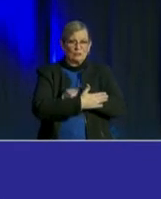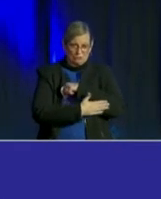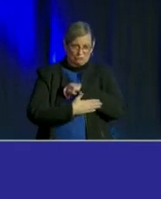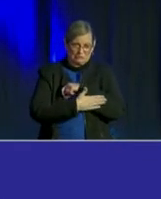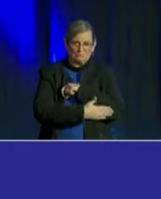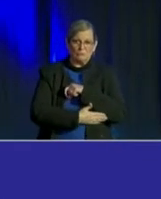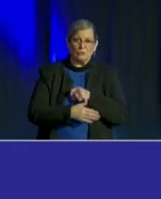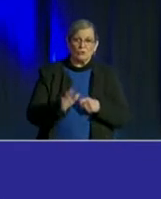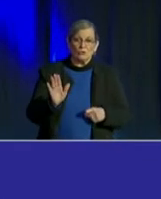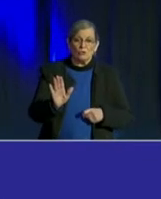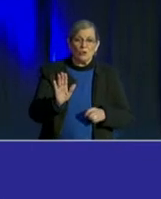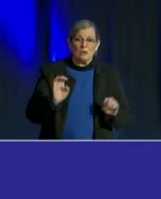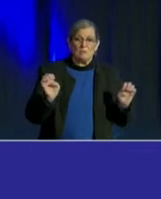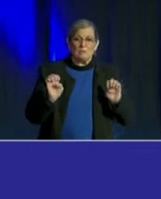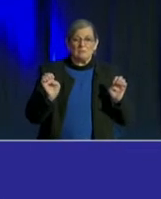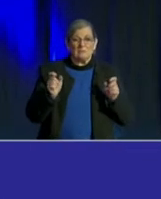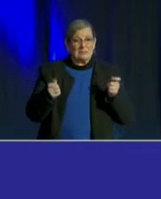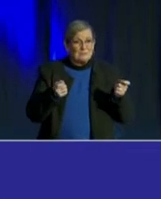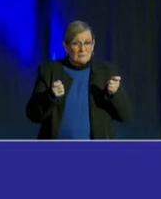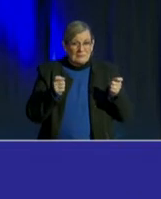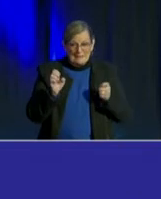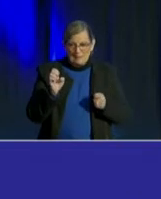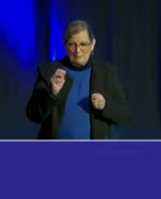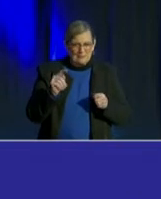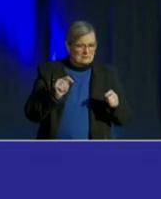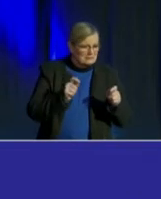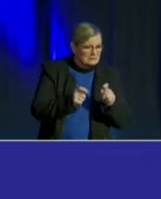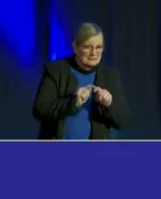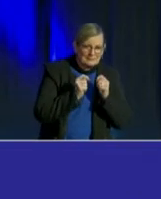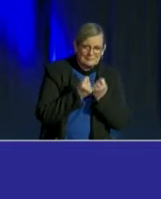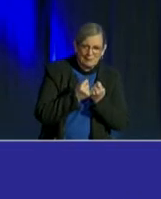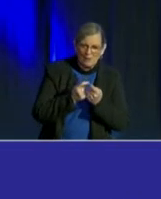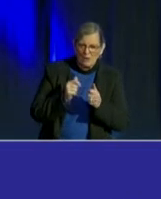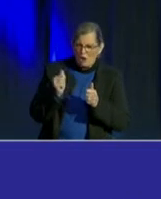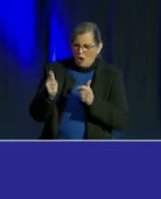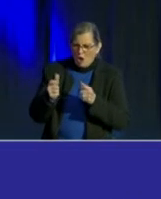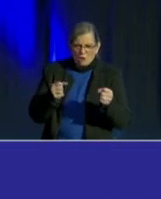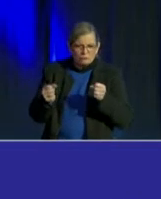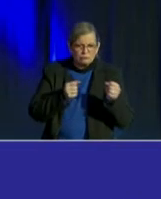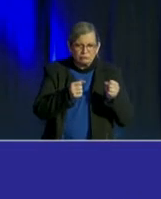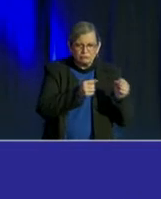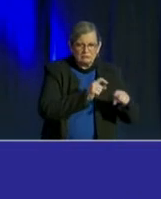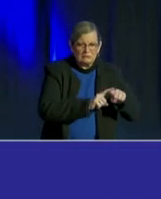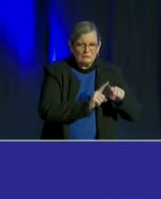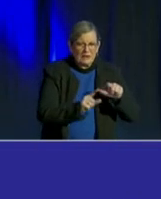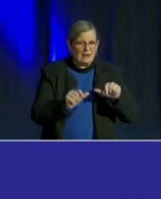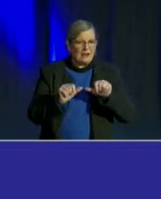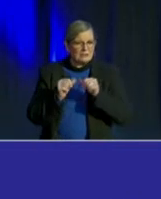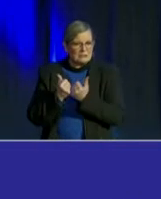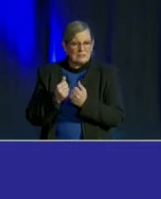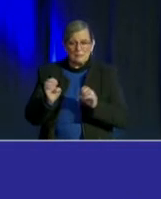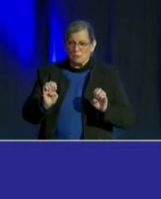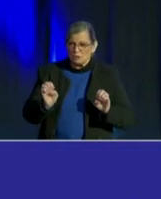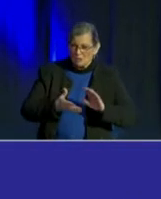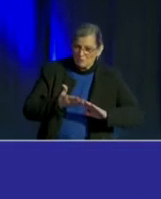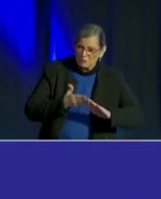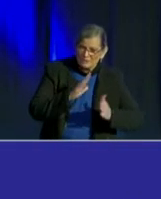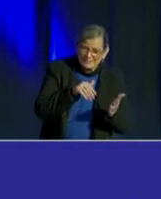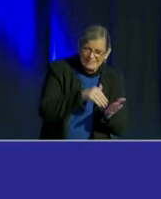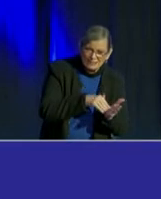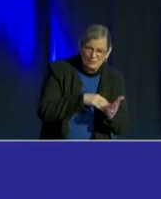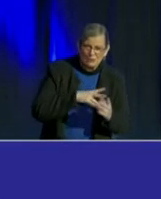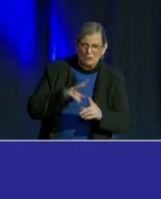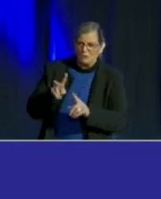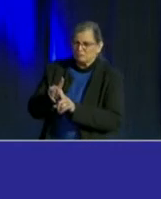emergency management agency brought together all the agencies here into an emergency operations center and throughout the city as we rolled out the things